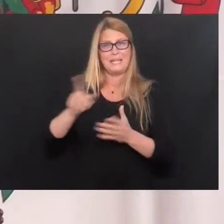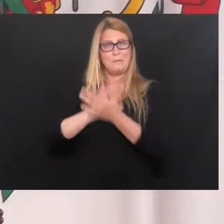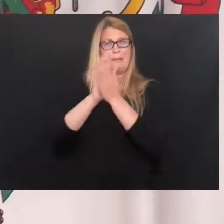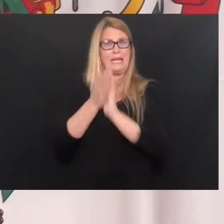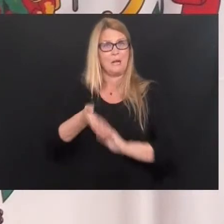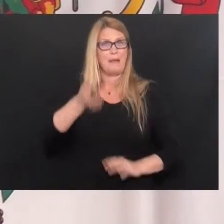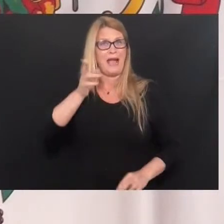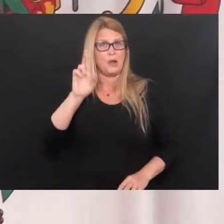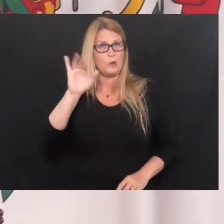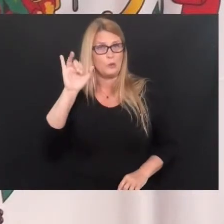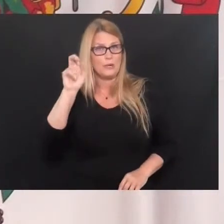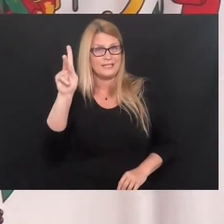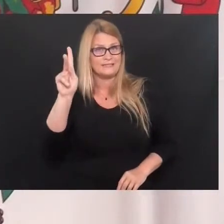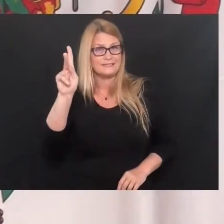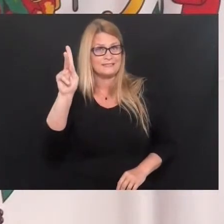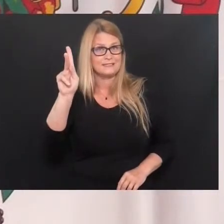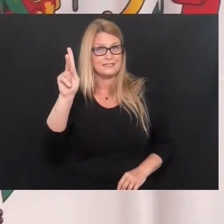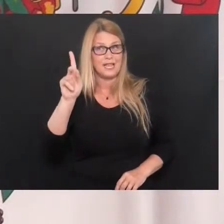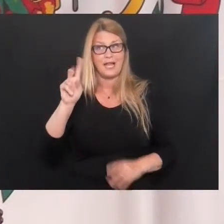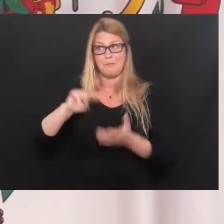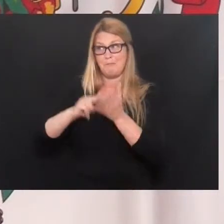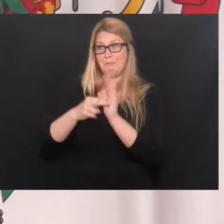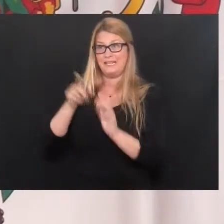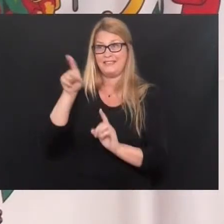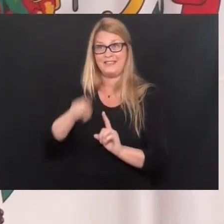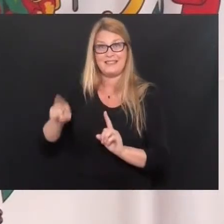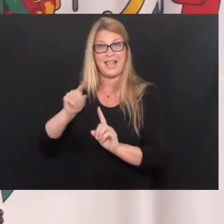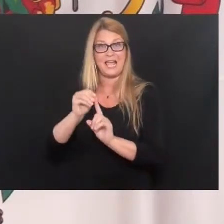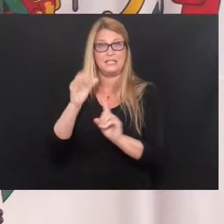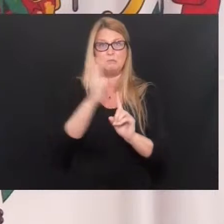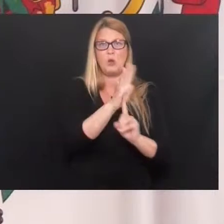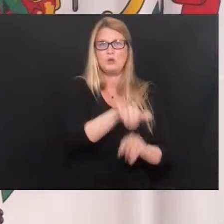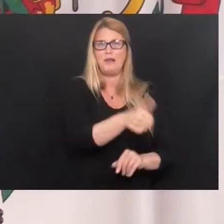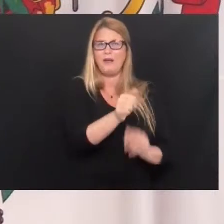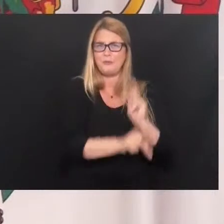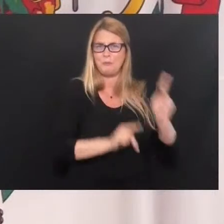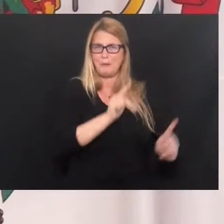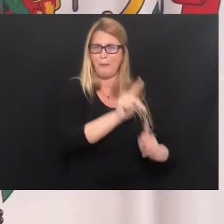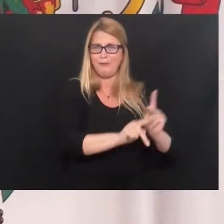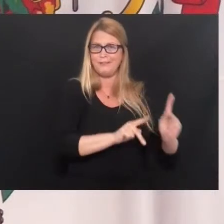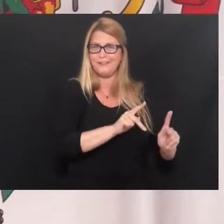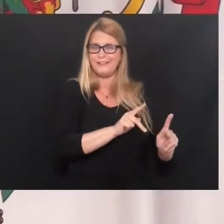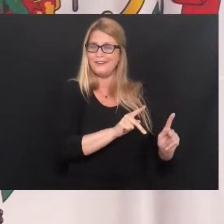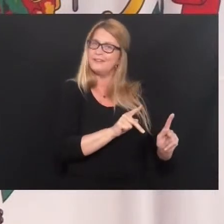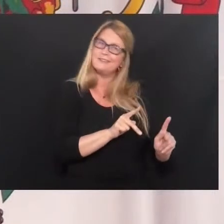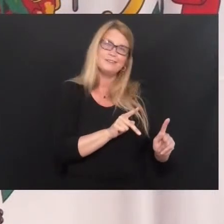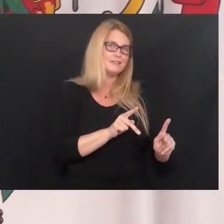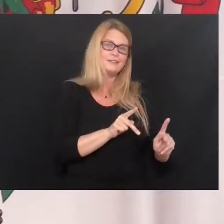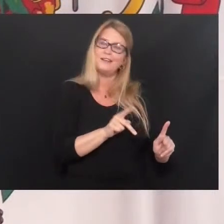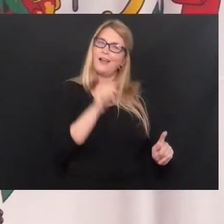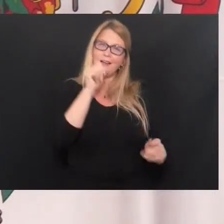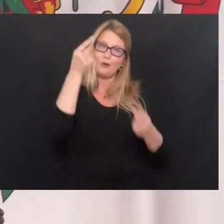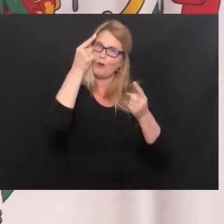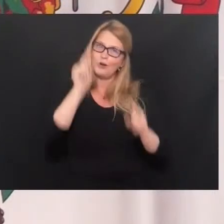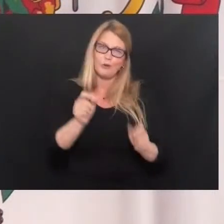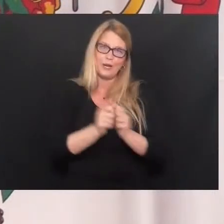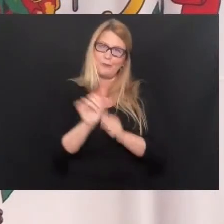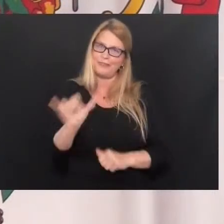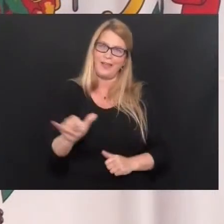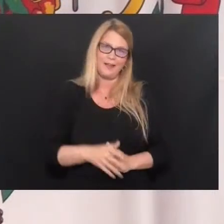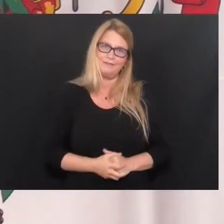unbelievable, and they expose so many others, and I just don't agree with it.